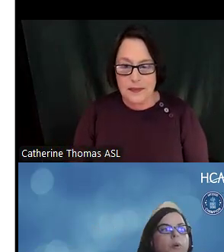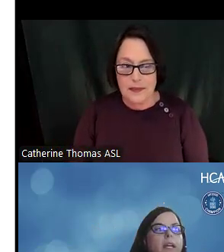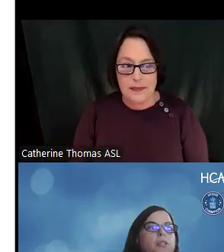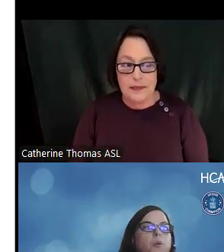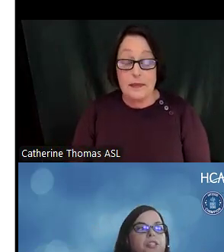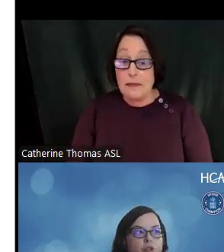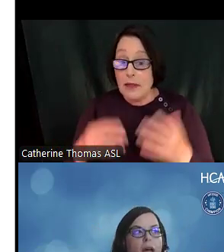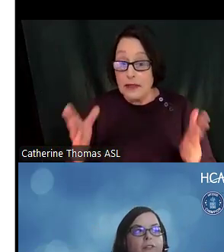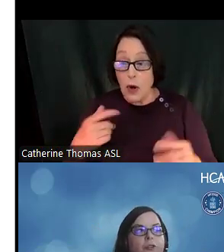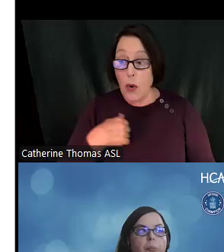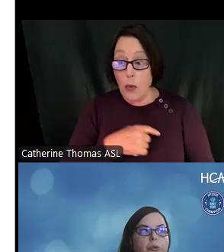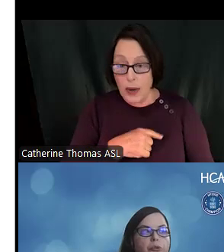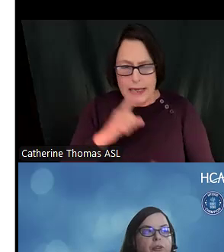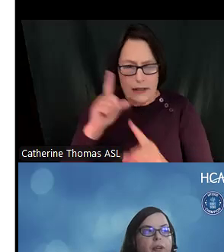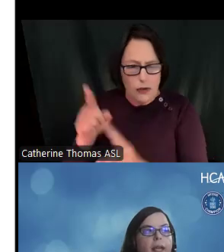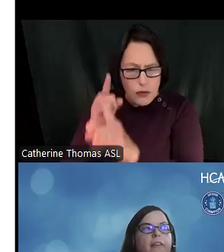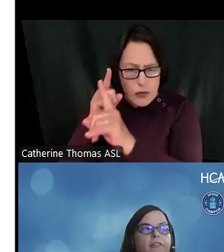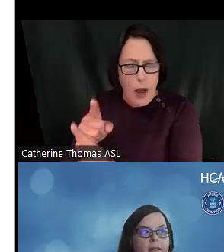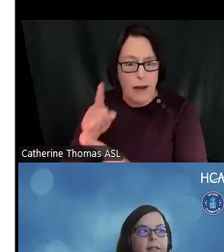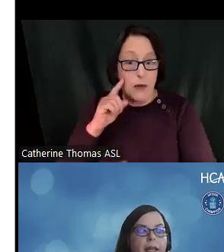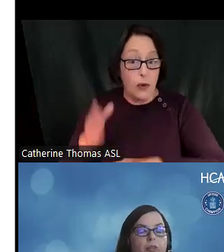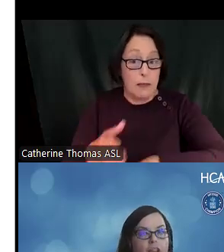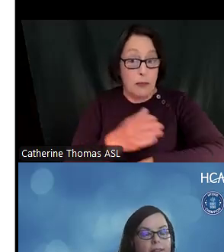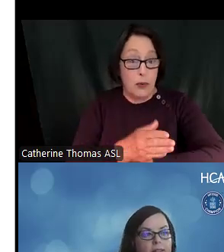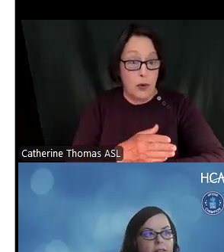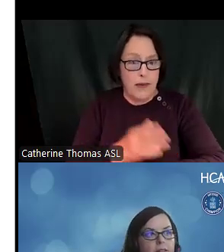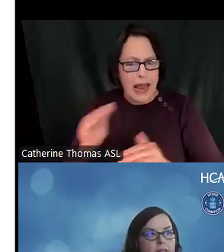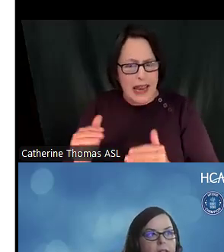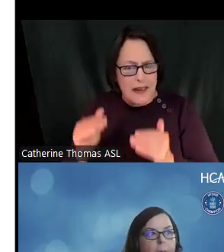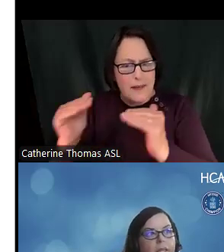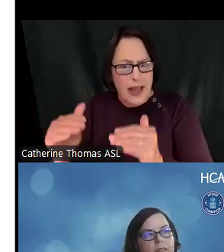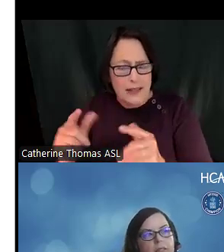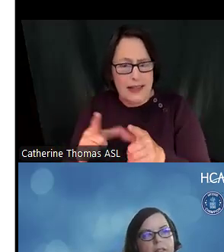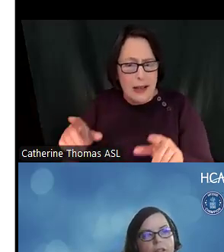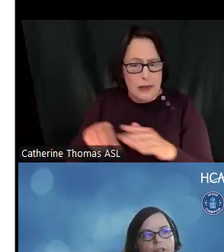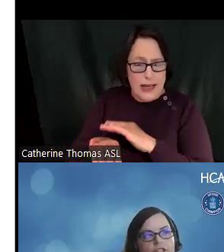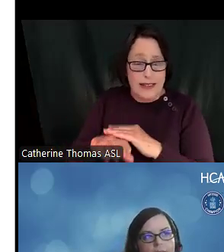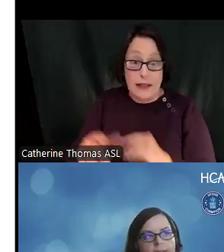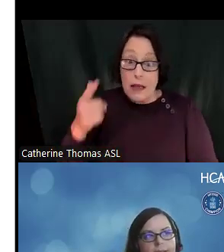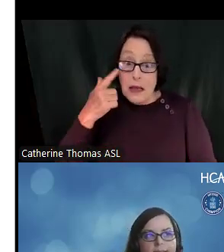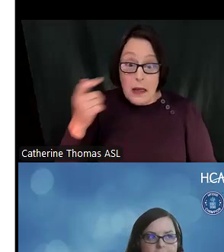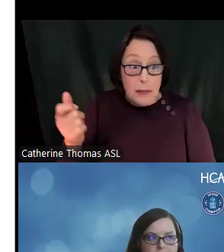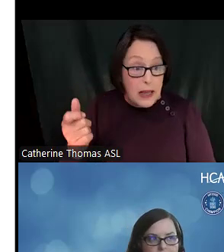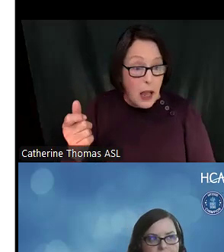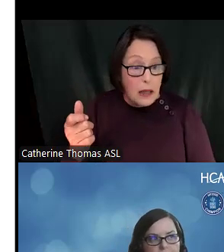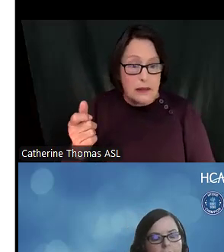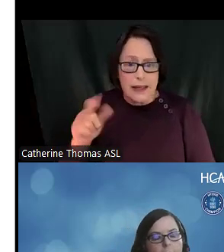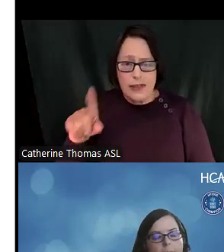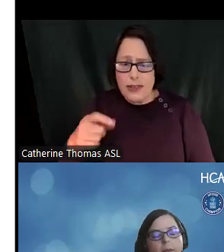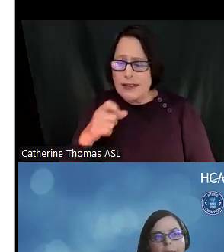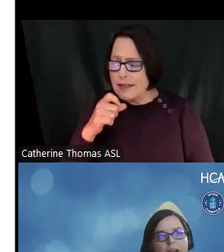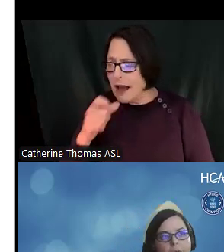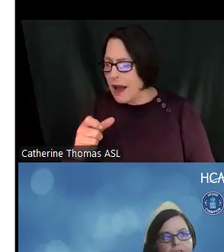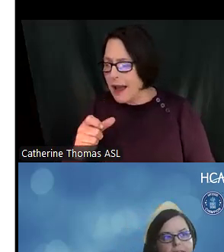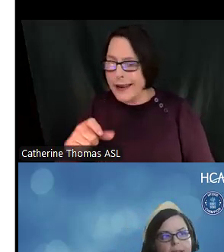So we do strive to improve and advance language access because it is not just a necessity, but